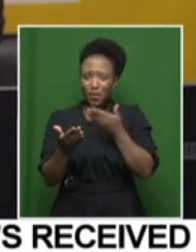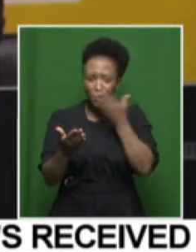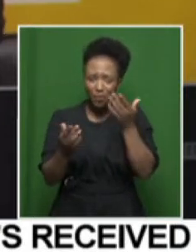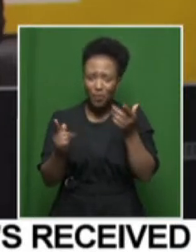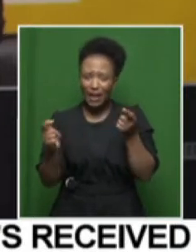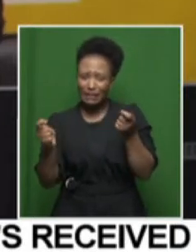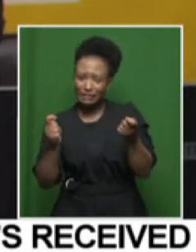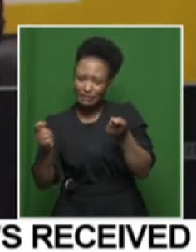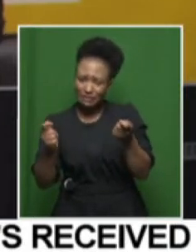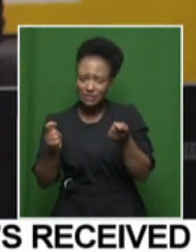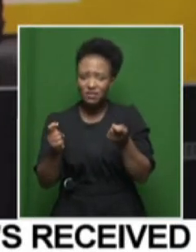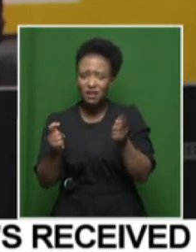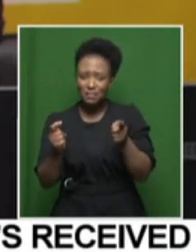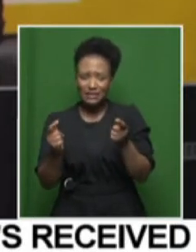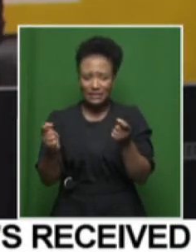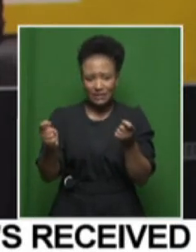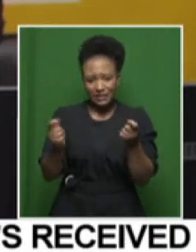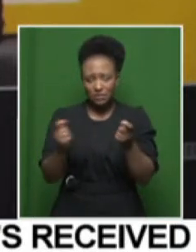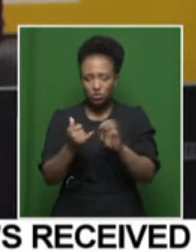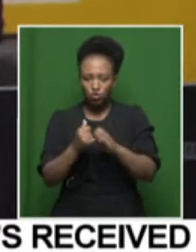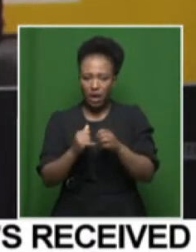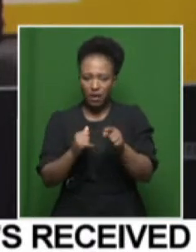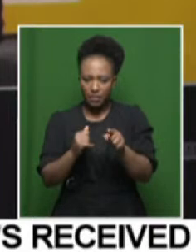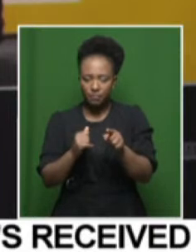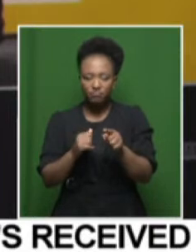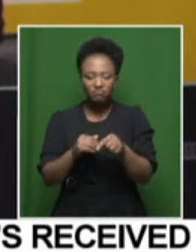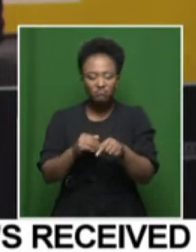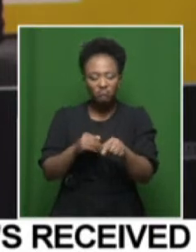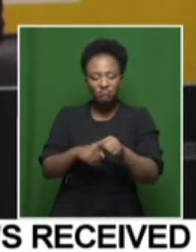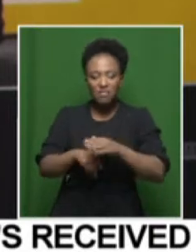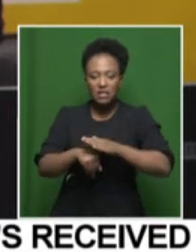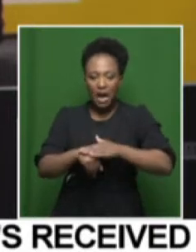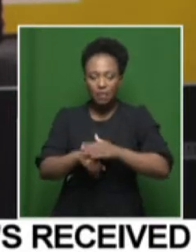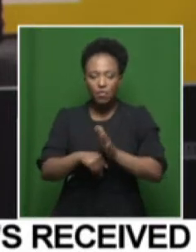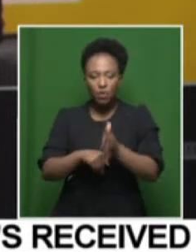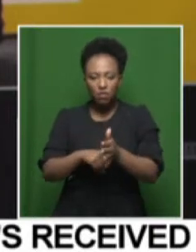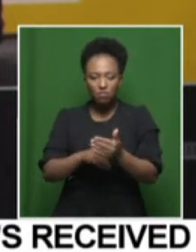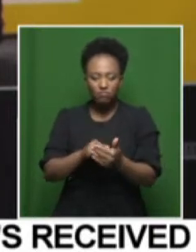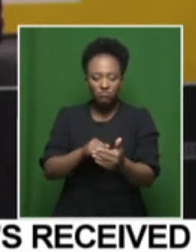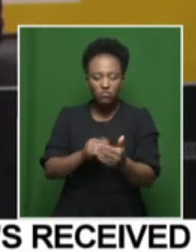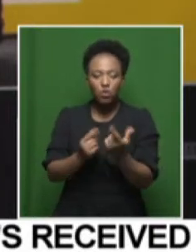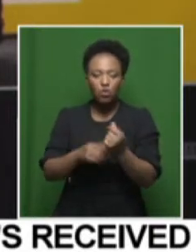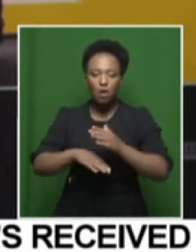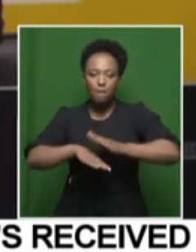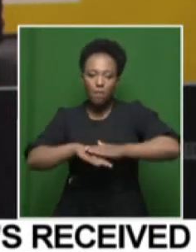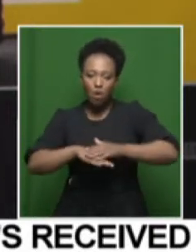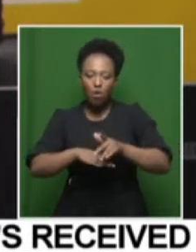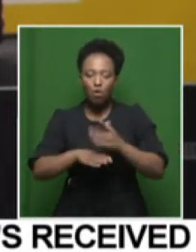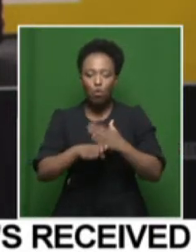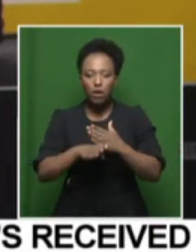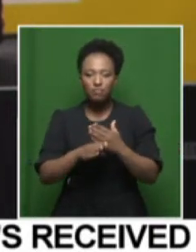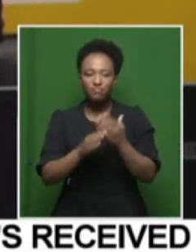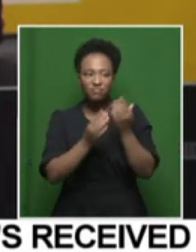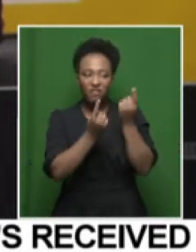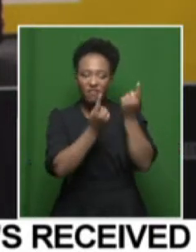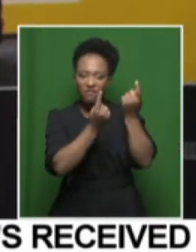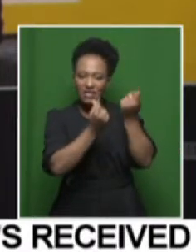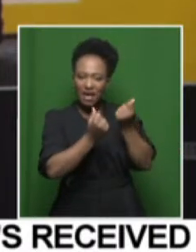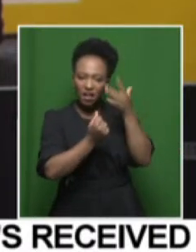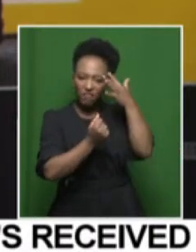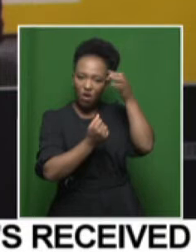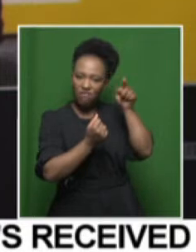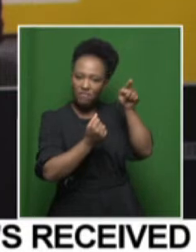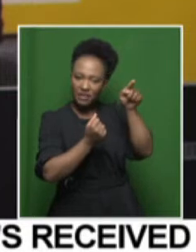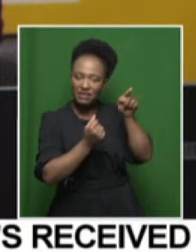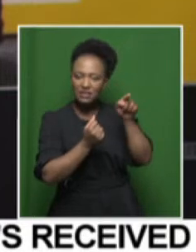where possible. In the upcoming period, we'll do more to work to strengthen fiscal anchors.